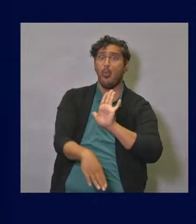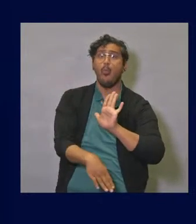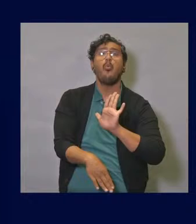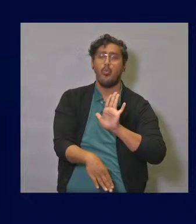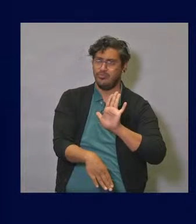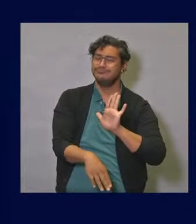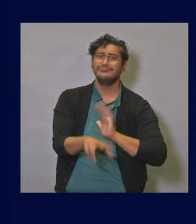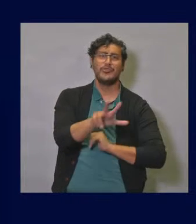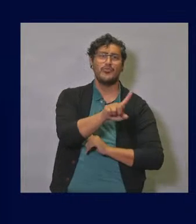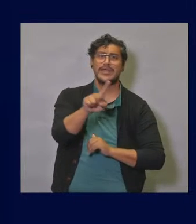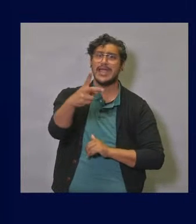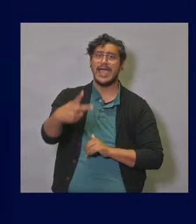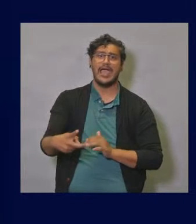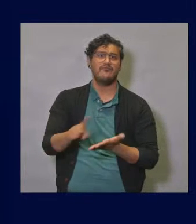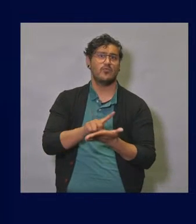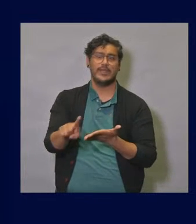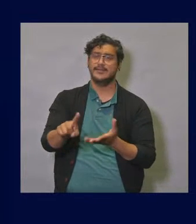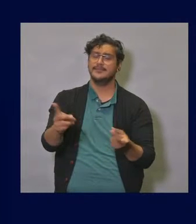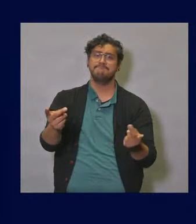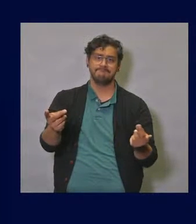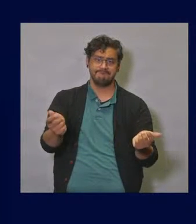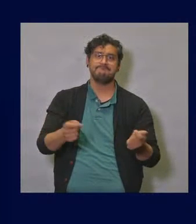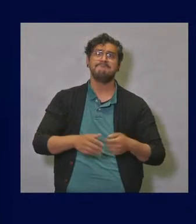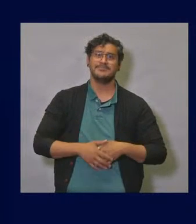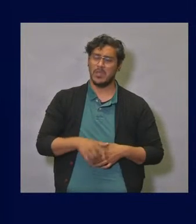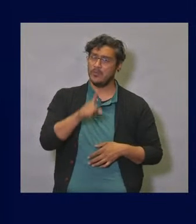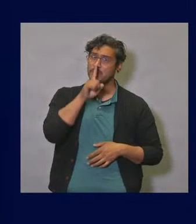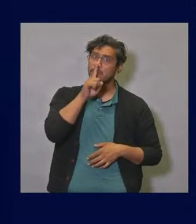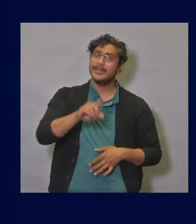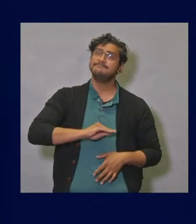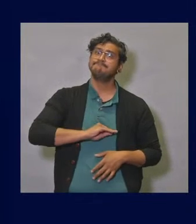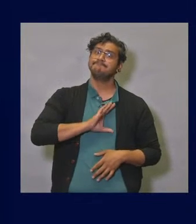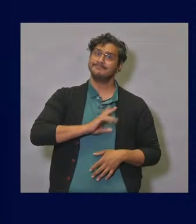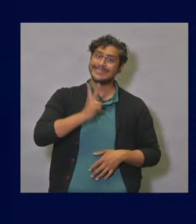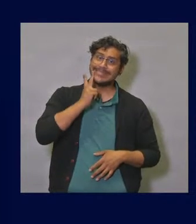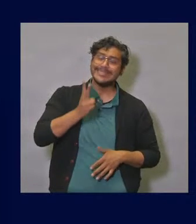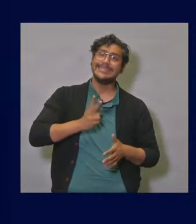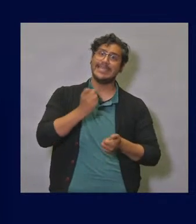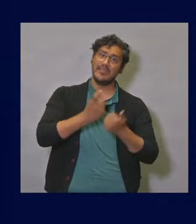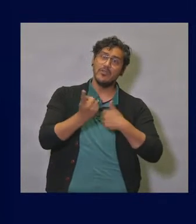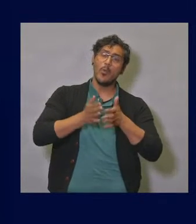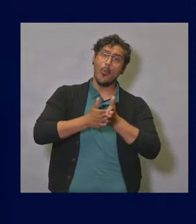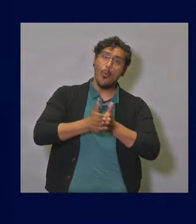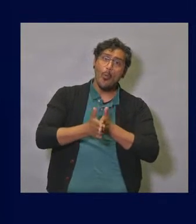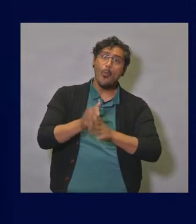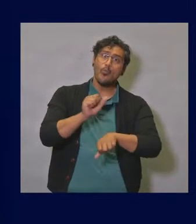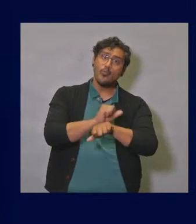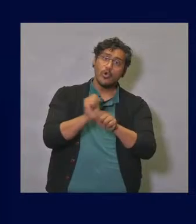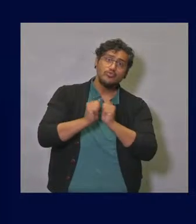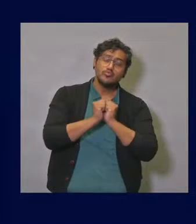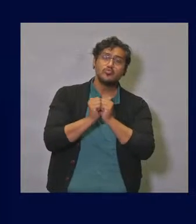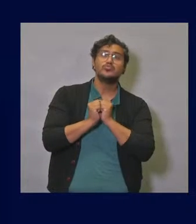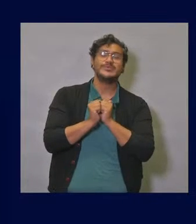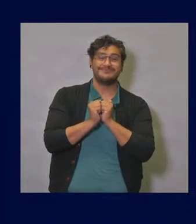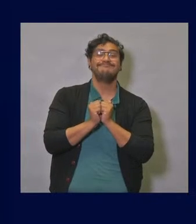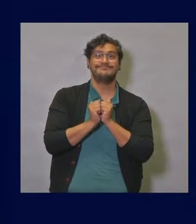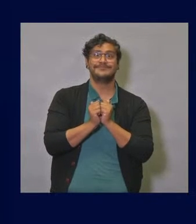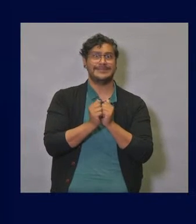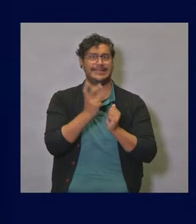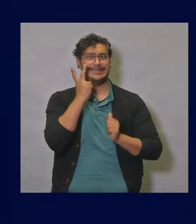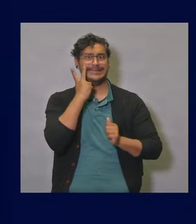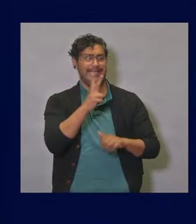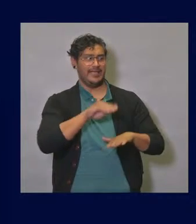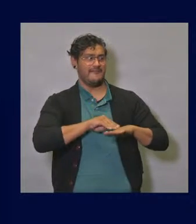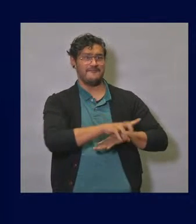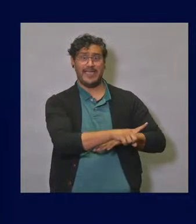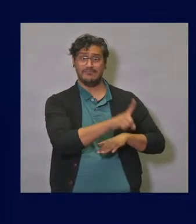3.5 weeks. It's so encouraging to see the work we're doing together having such a profound effect on the health and well-being of people